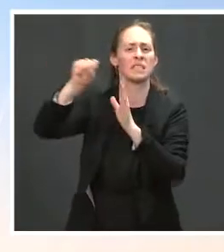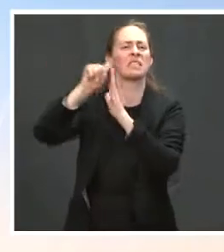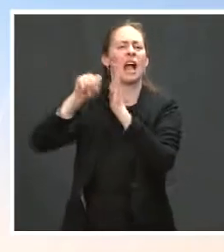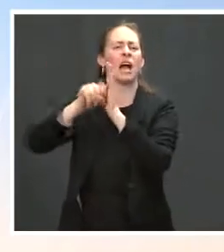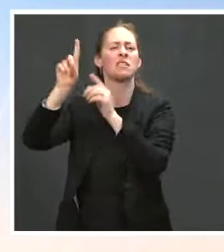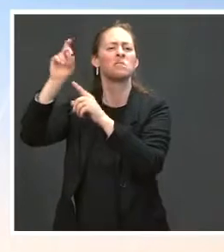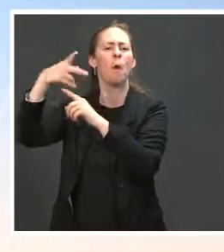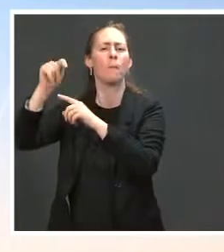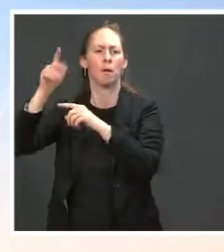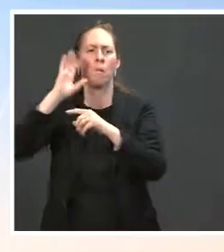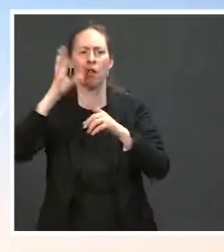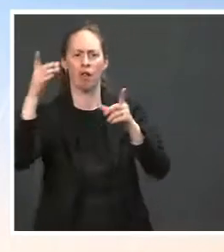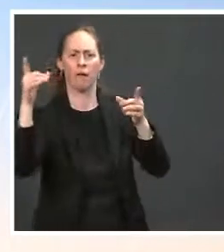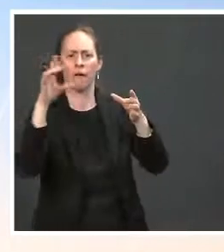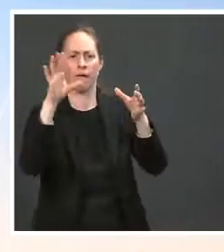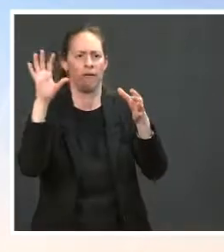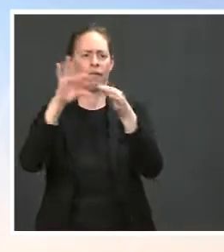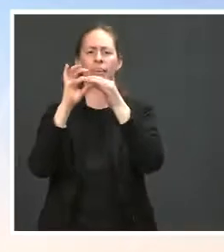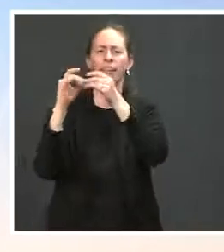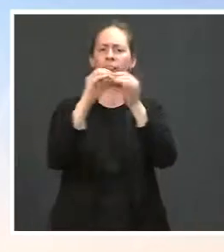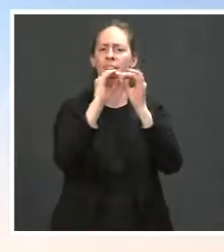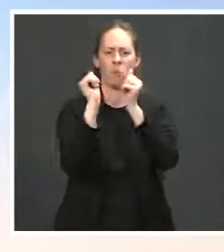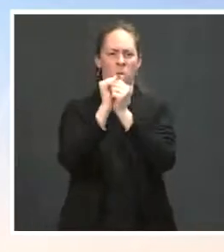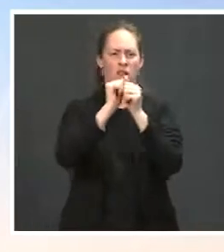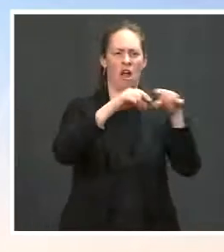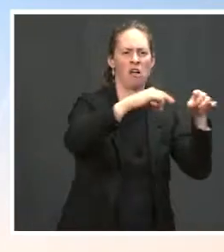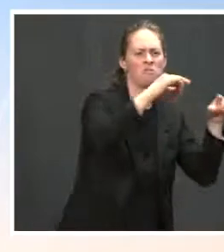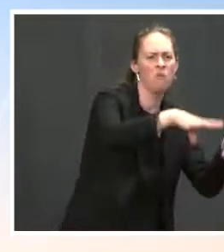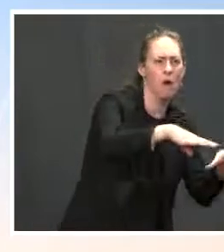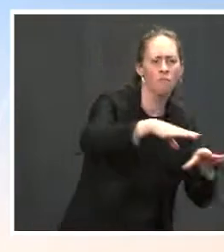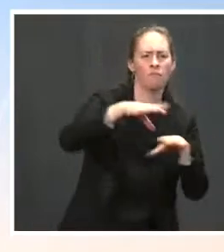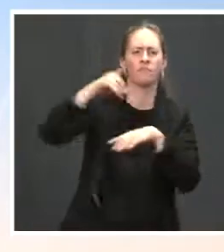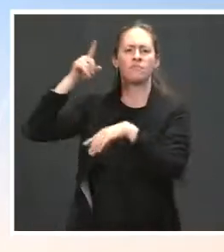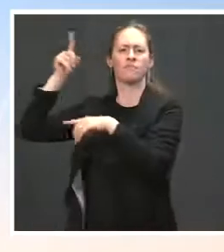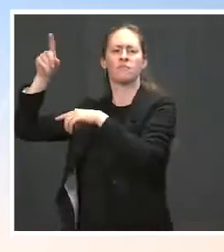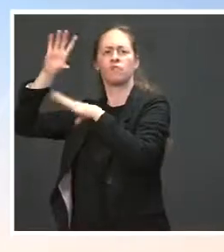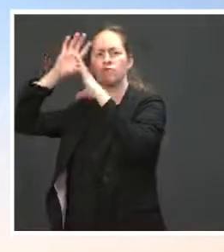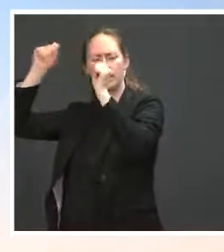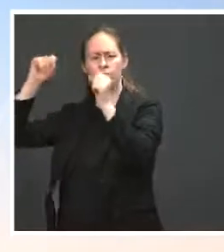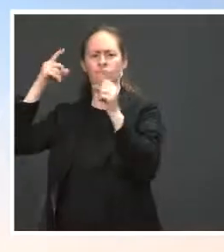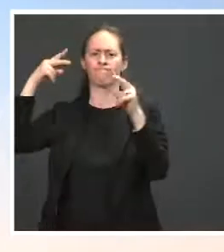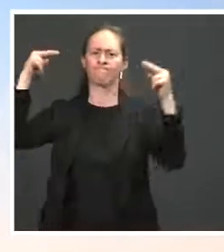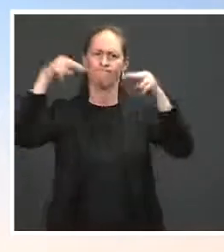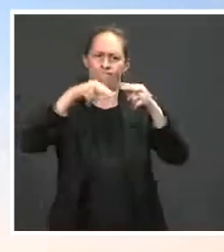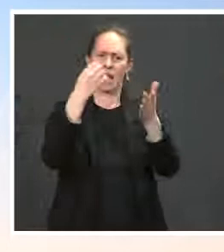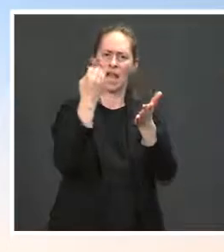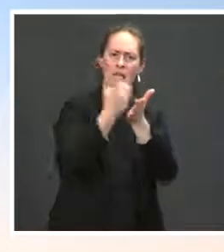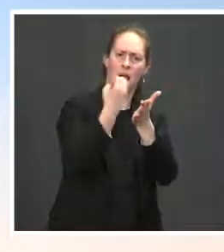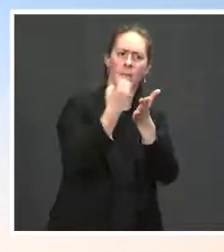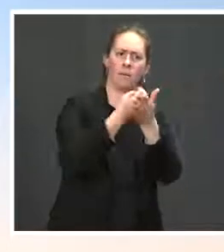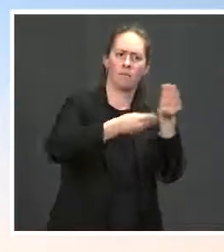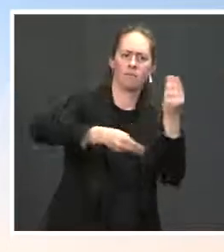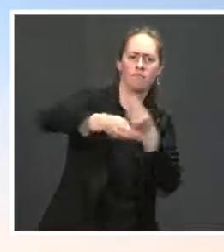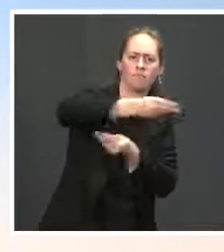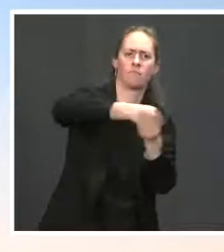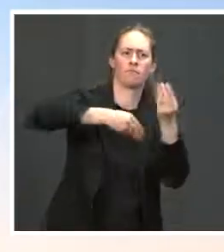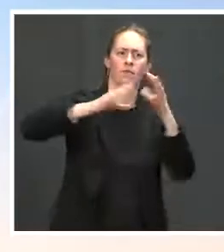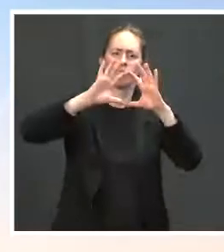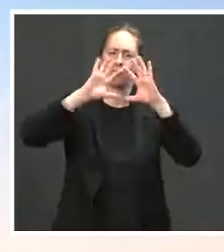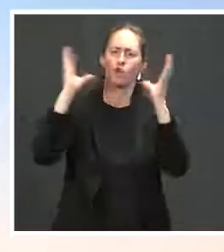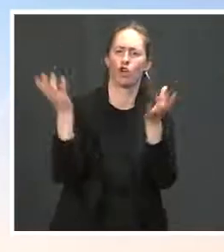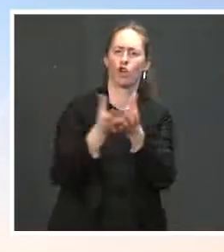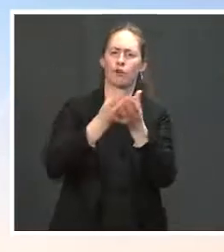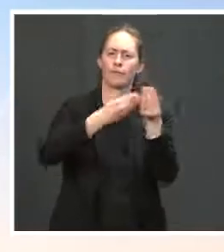Australians. Obviously, economic partnerships, relationships, how we can work together as a global community and in a